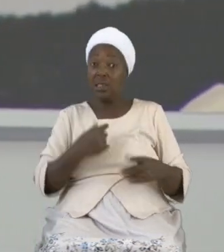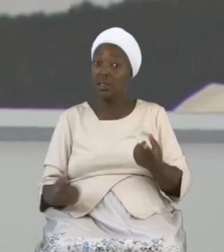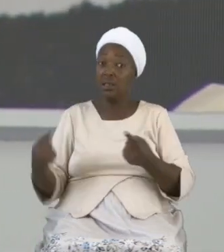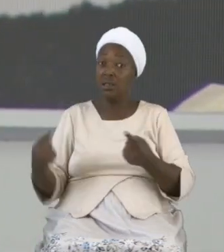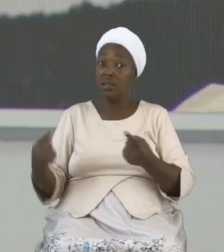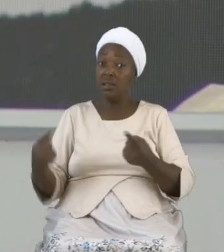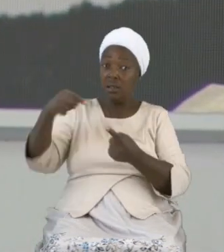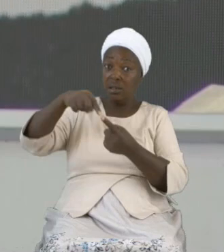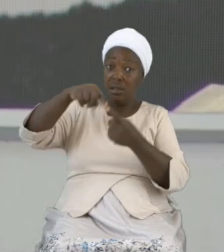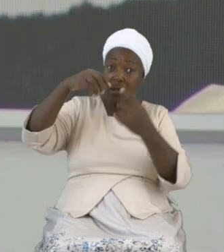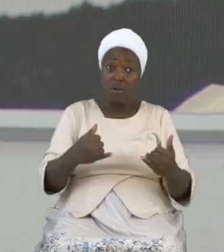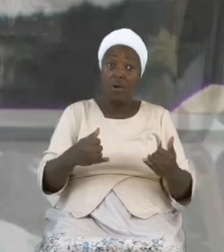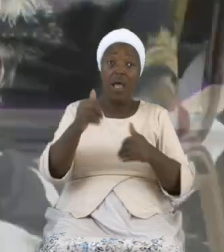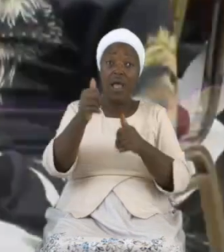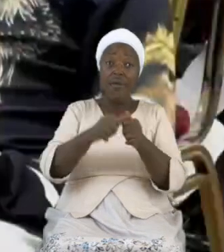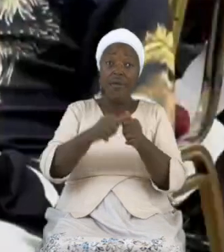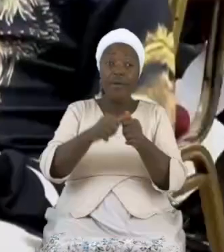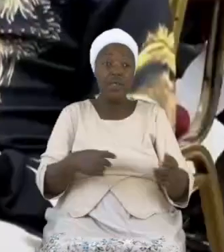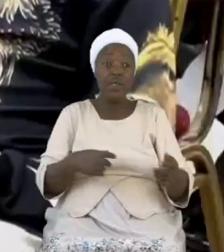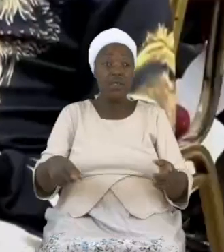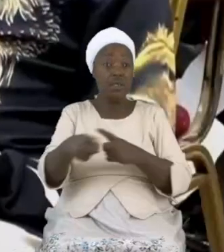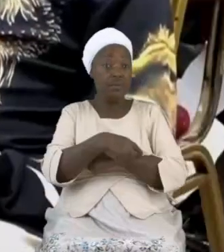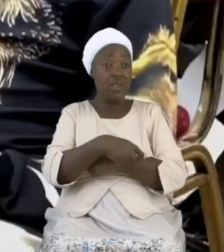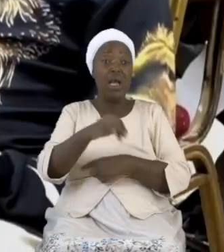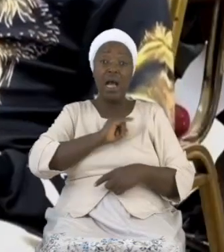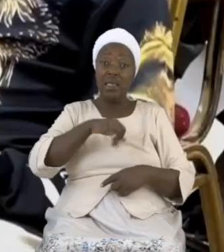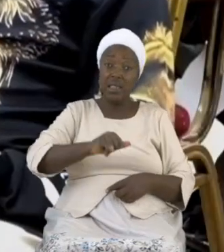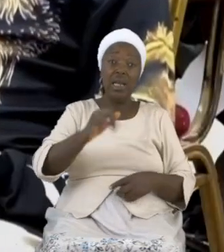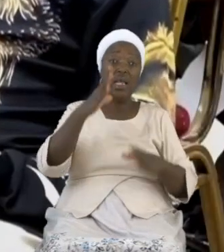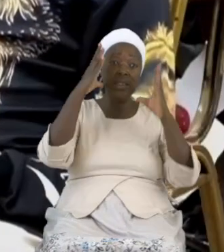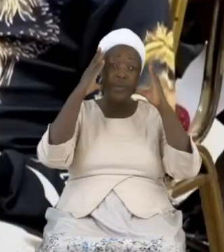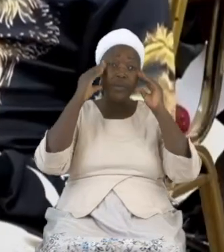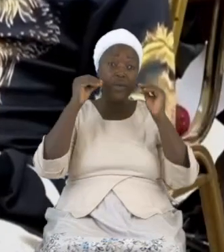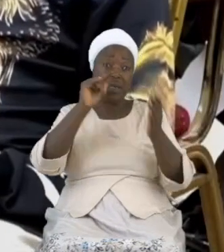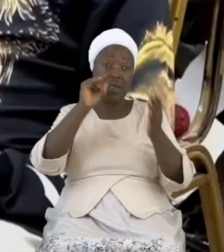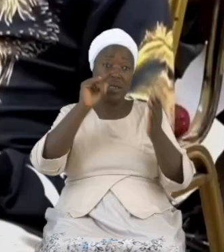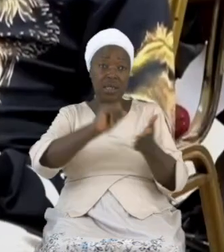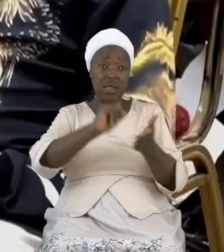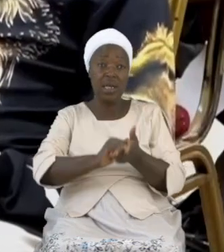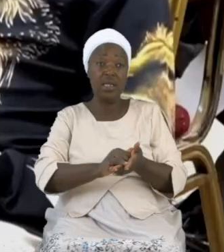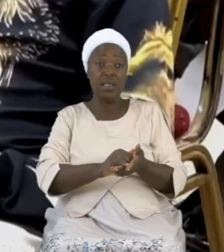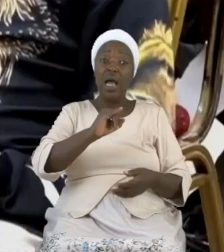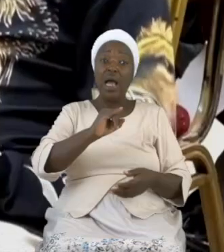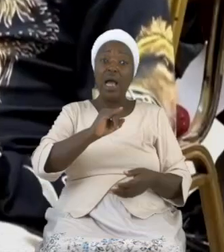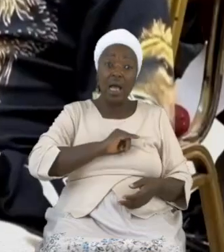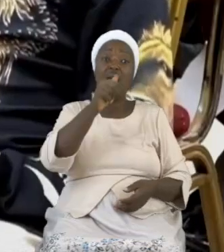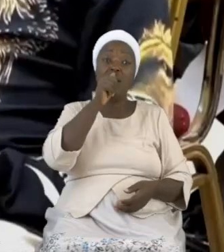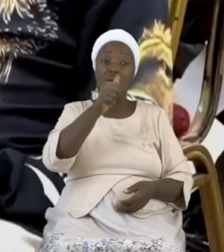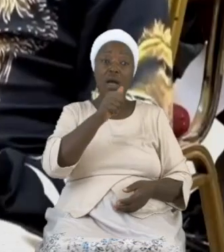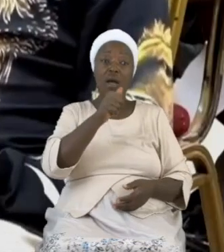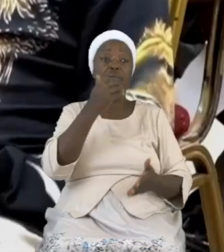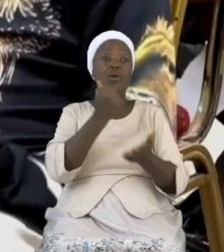every day, I still experience that I am crucified with